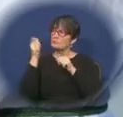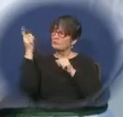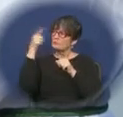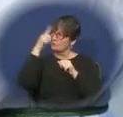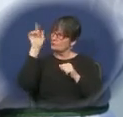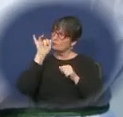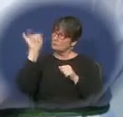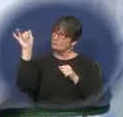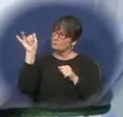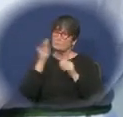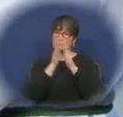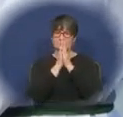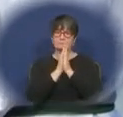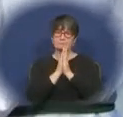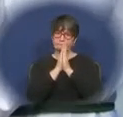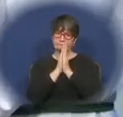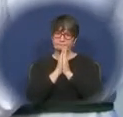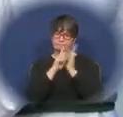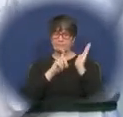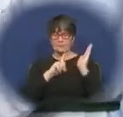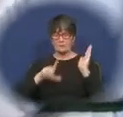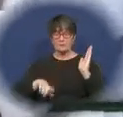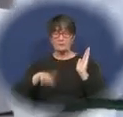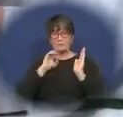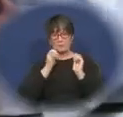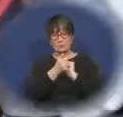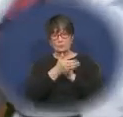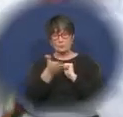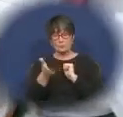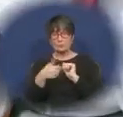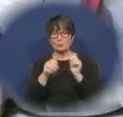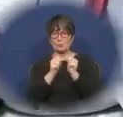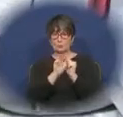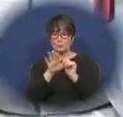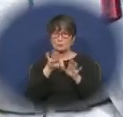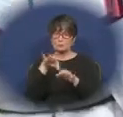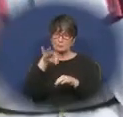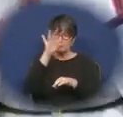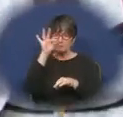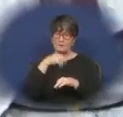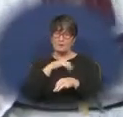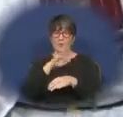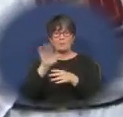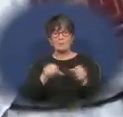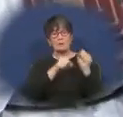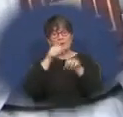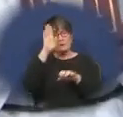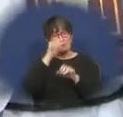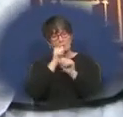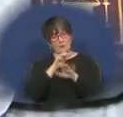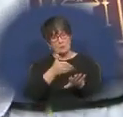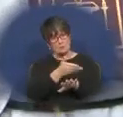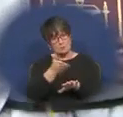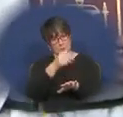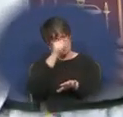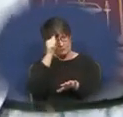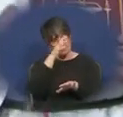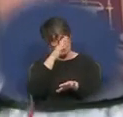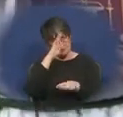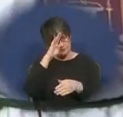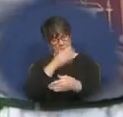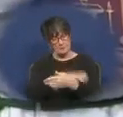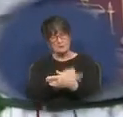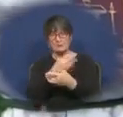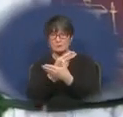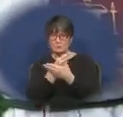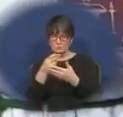and ever. Amen. The Lord be with you. And with your spirit. May Almighty God bless you, the Father, and